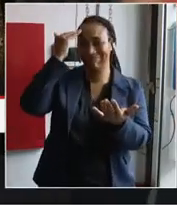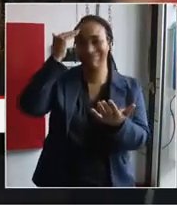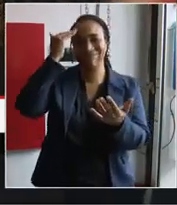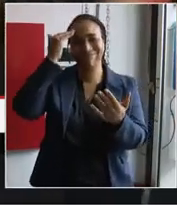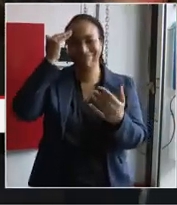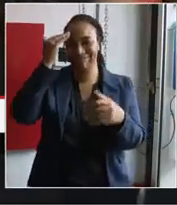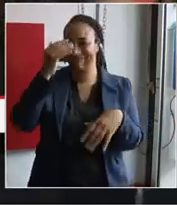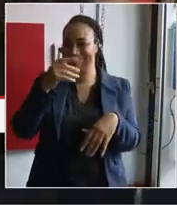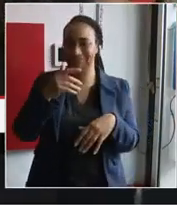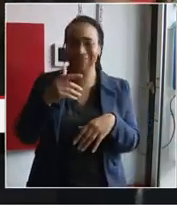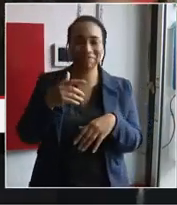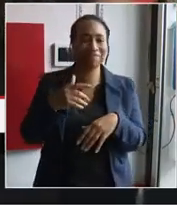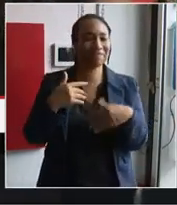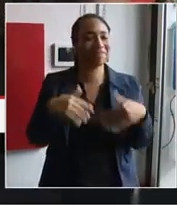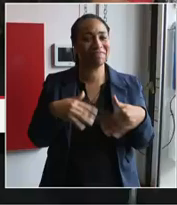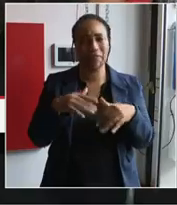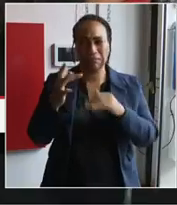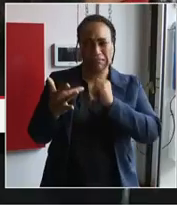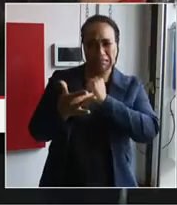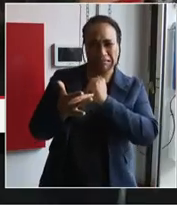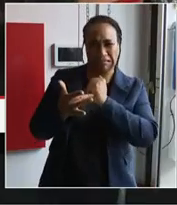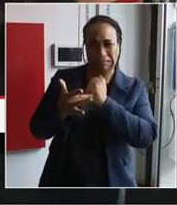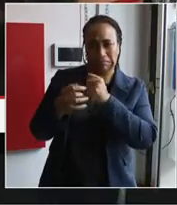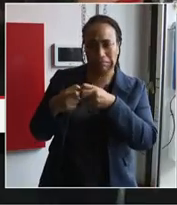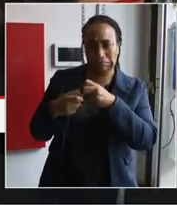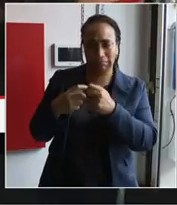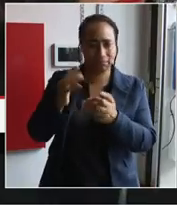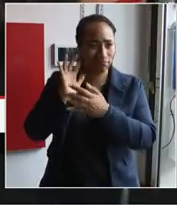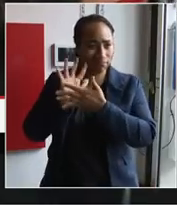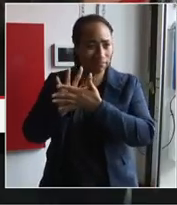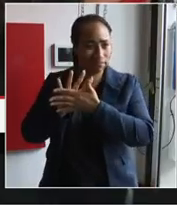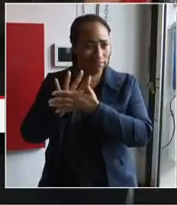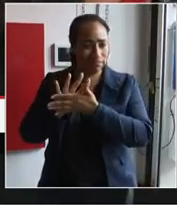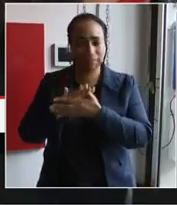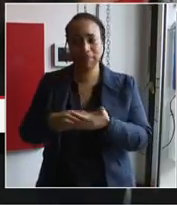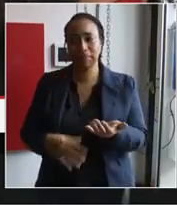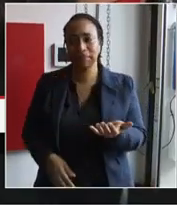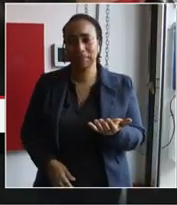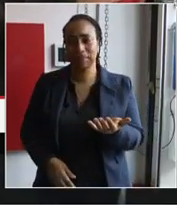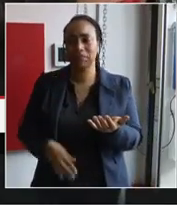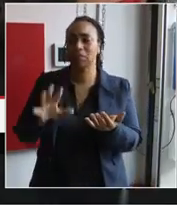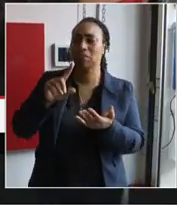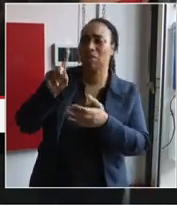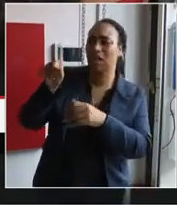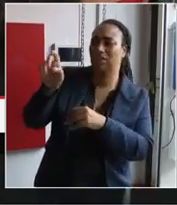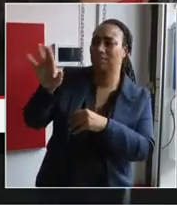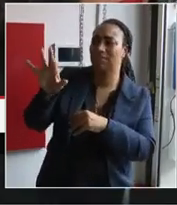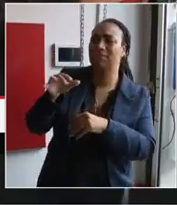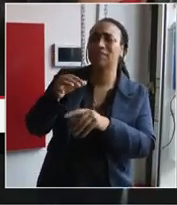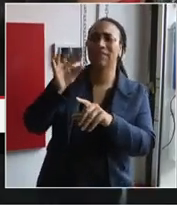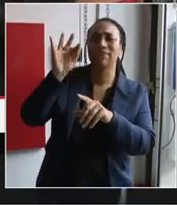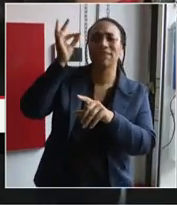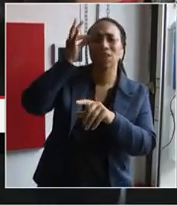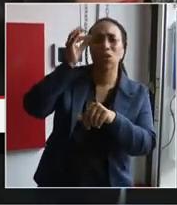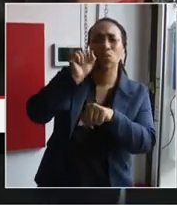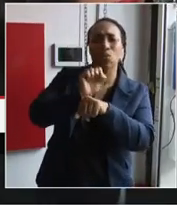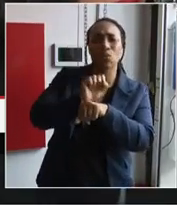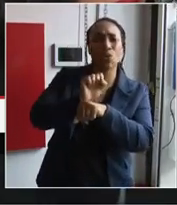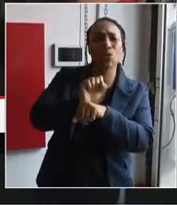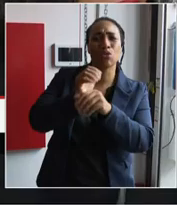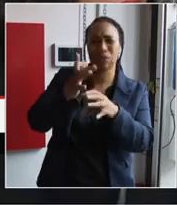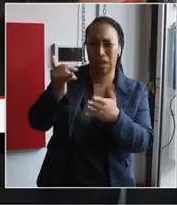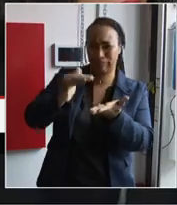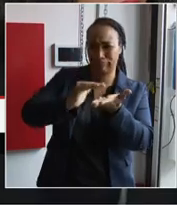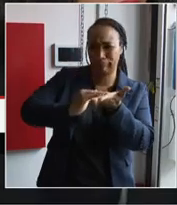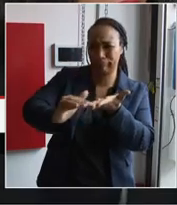Ask you about the layoffs of the federal workforce. What are the numbers that you're all seeing now in terms of DC residents, and what is the